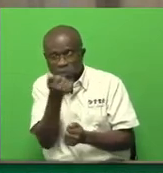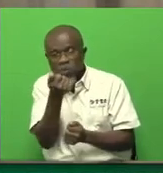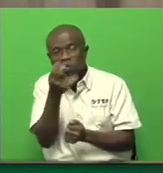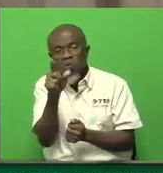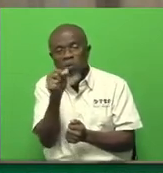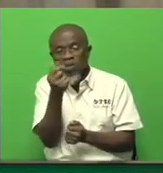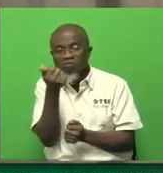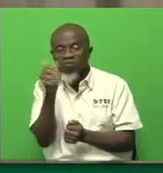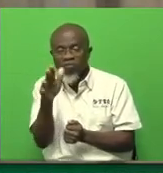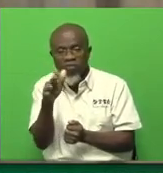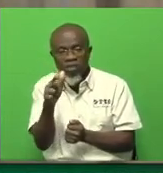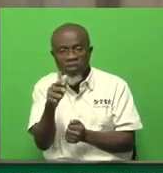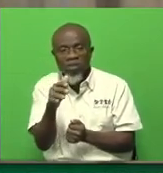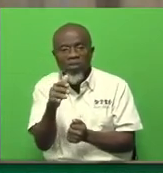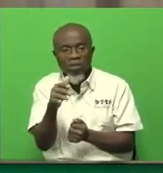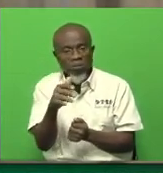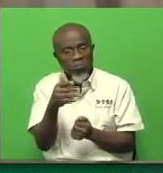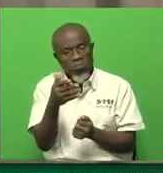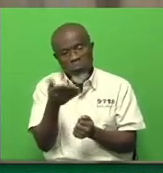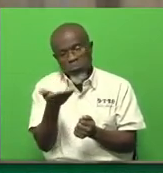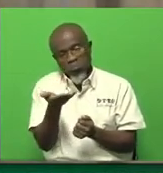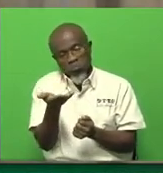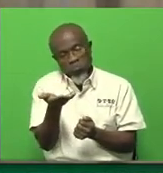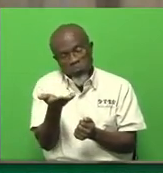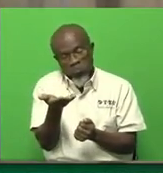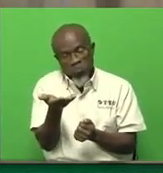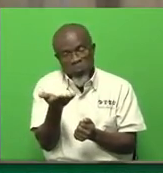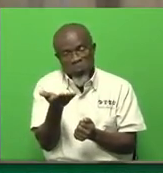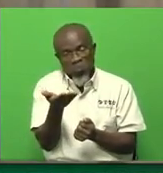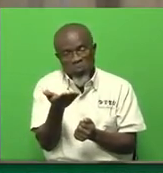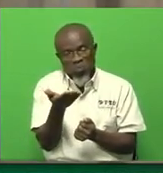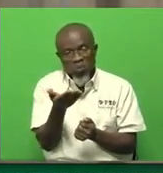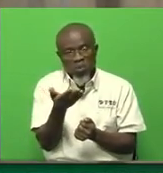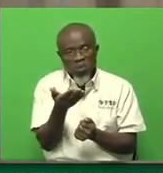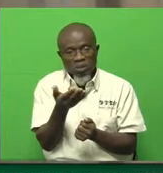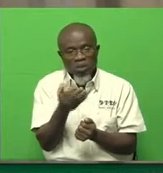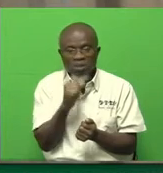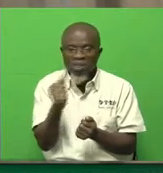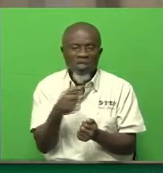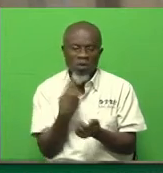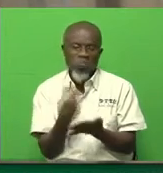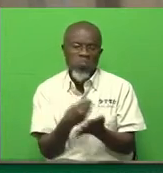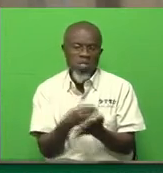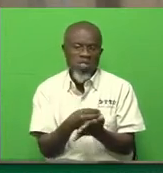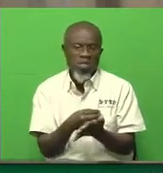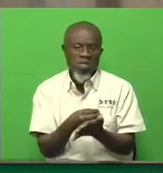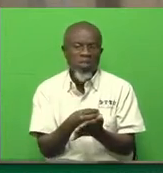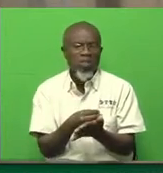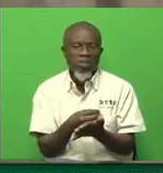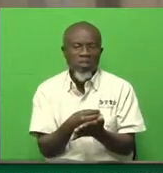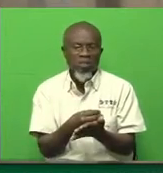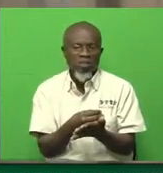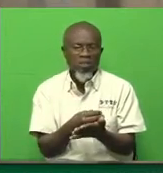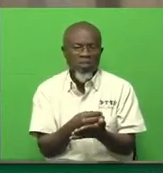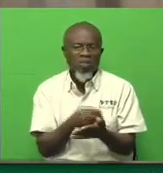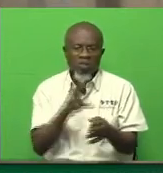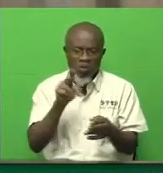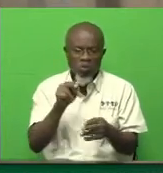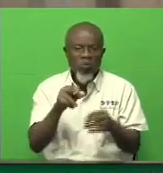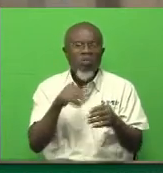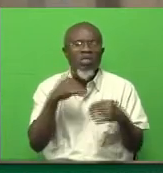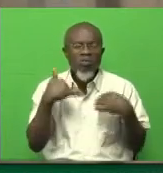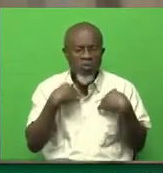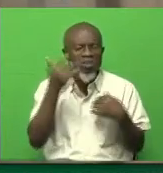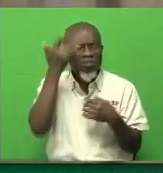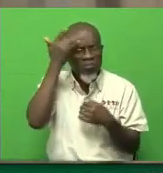existed was because we had money and I would just pause it it's because we had sense it's not just dollars and it's just common sense in some of these